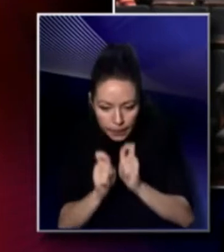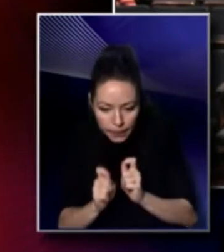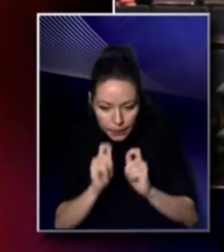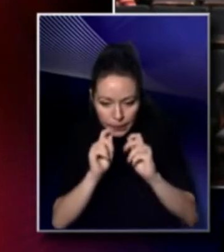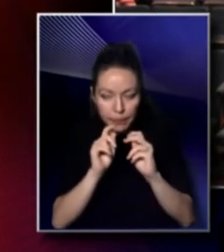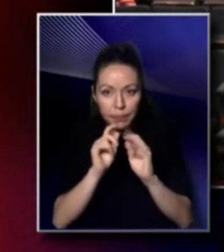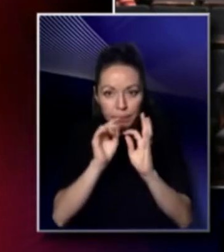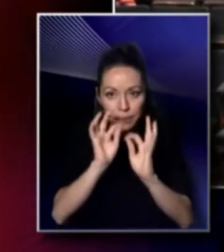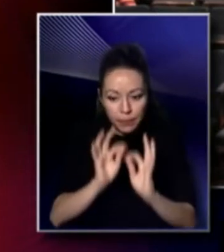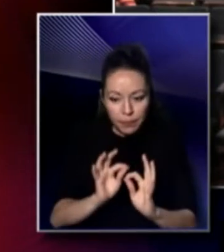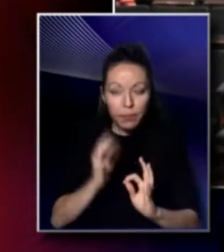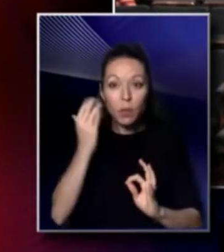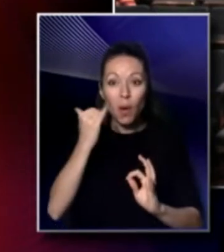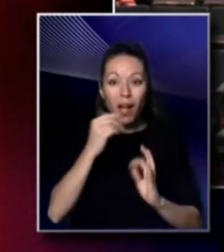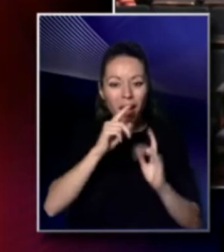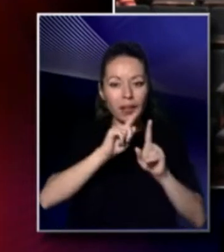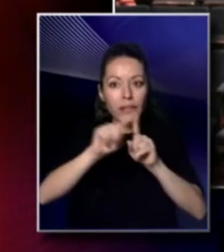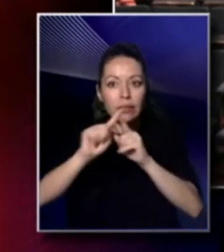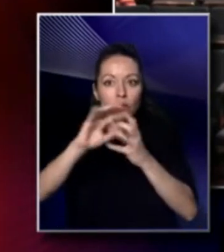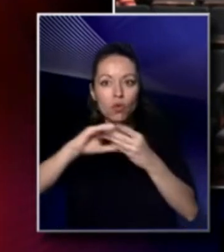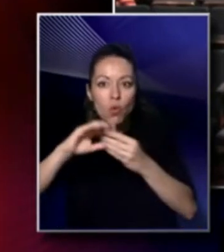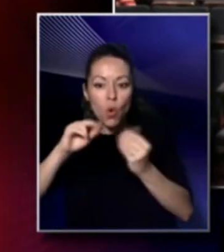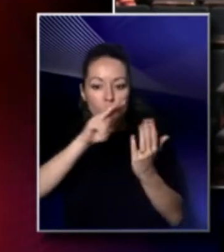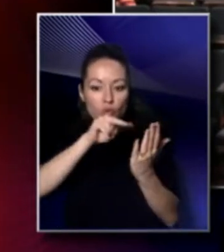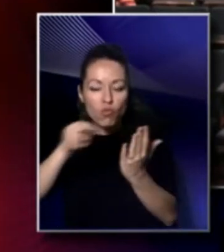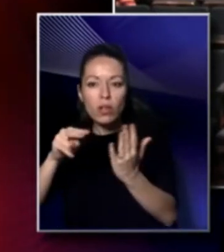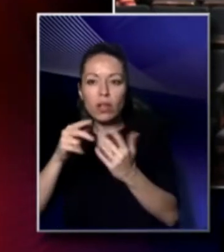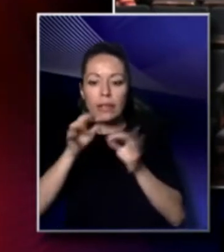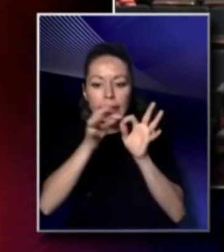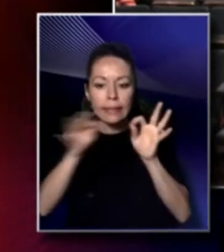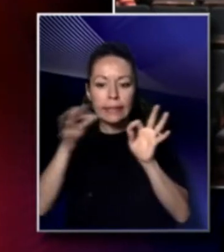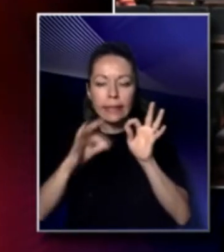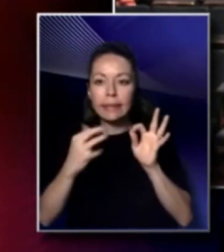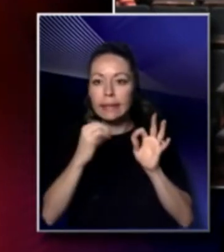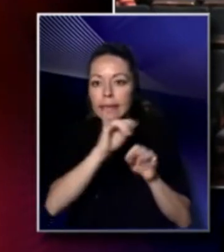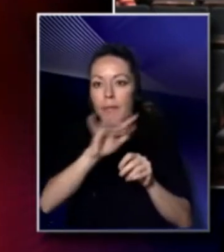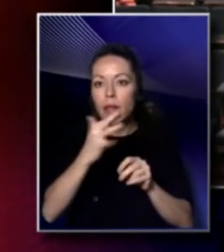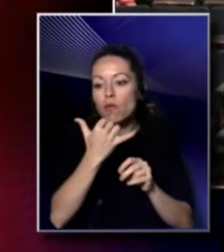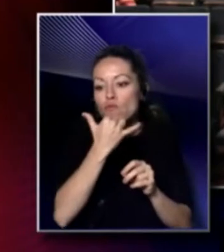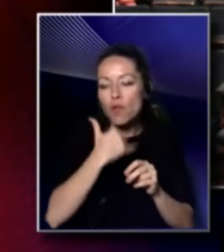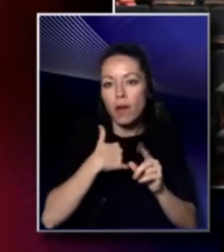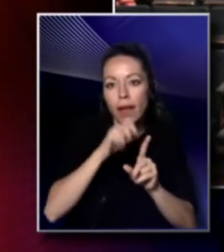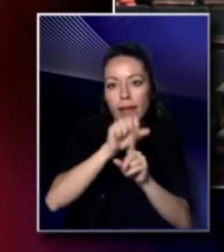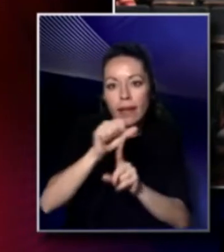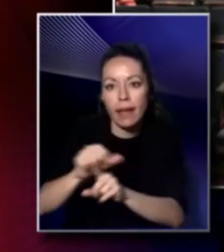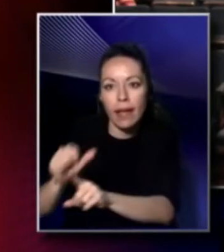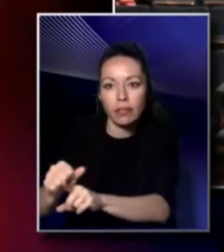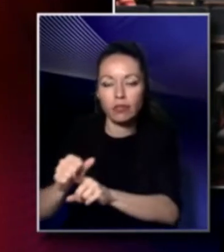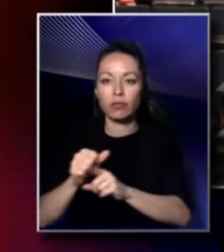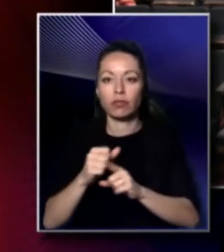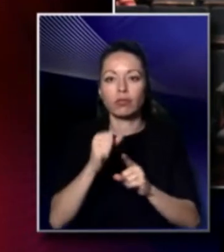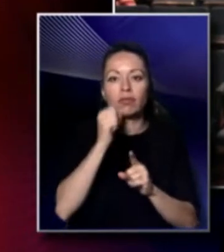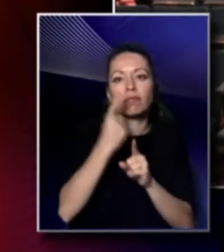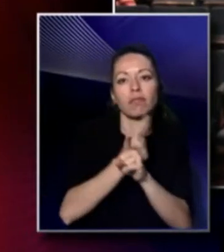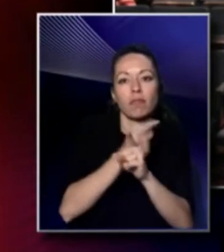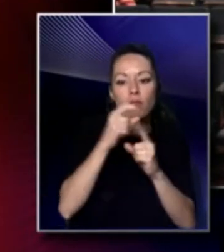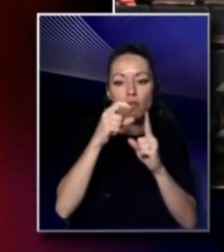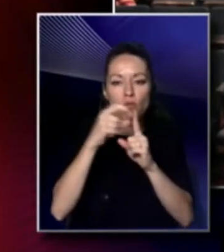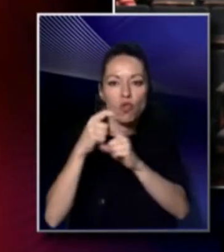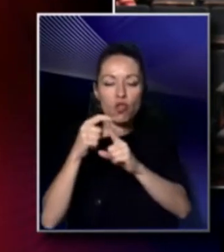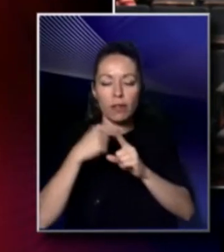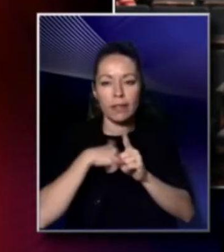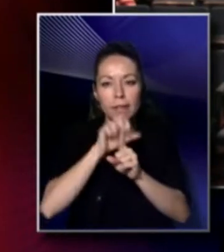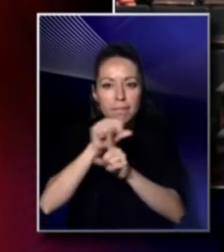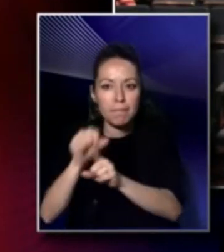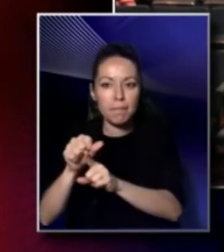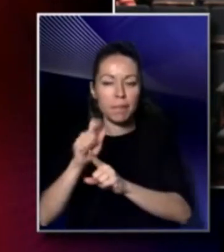different stories and see which sentences had misspellings and uncontracted words. The